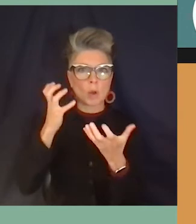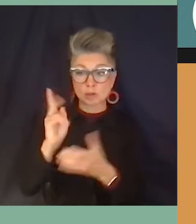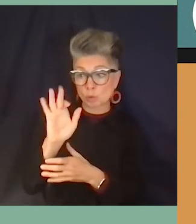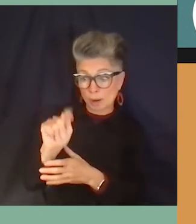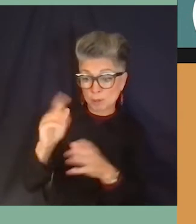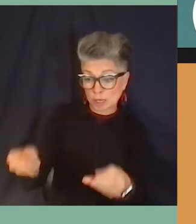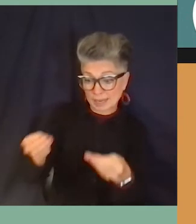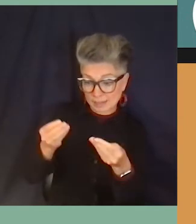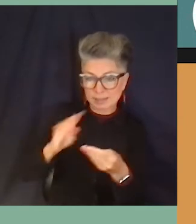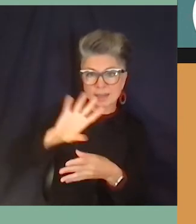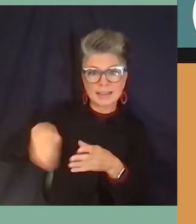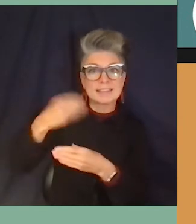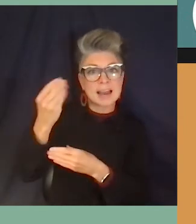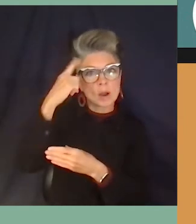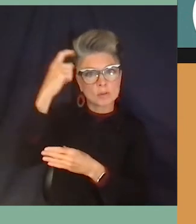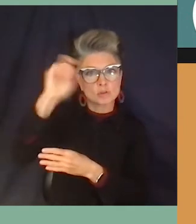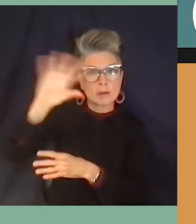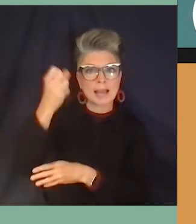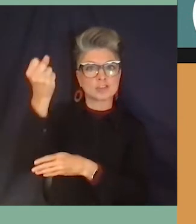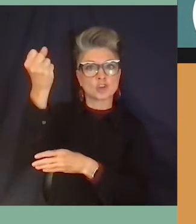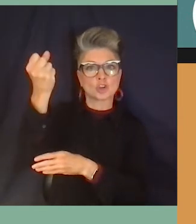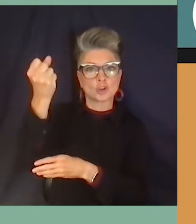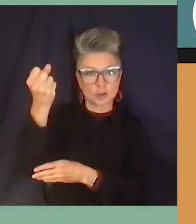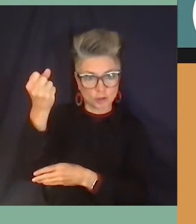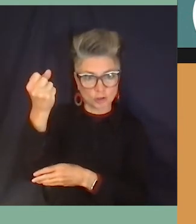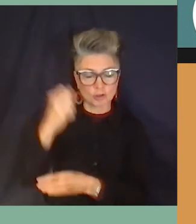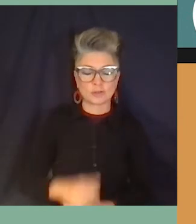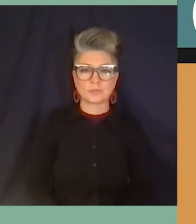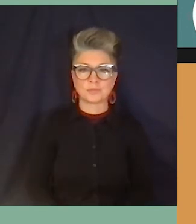from your conference kit for this celebration.